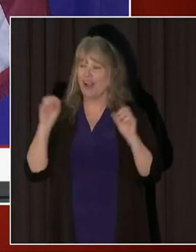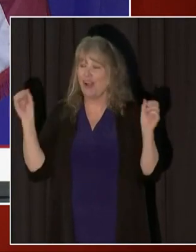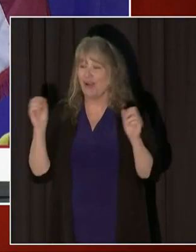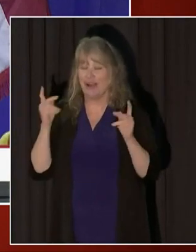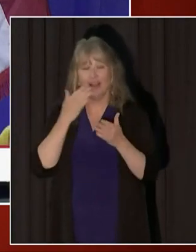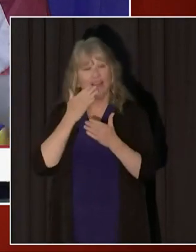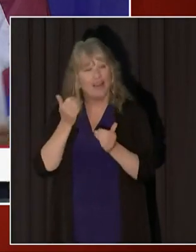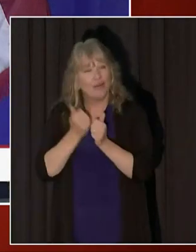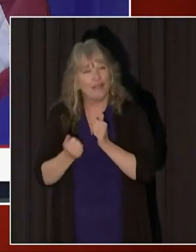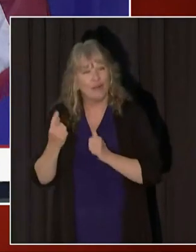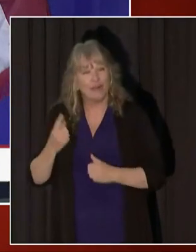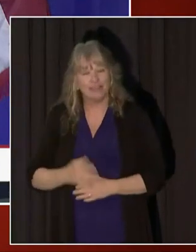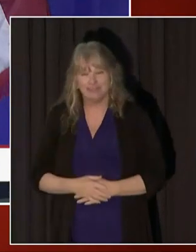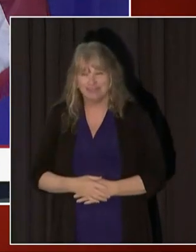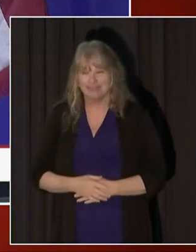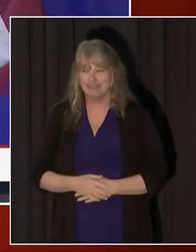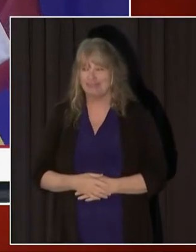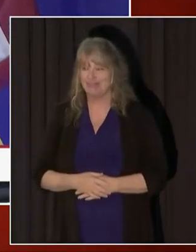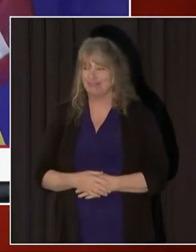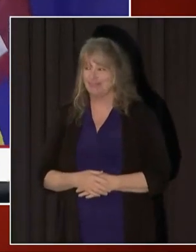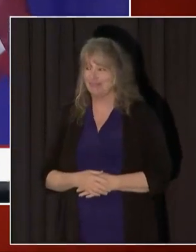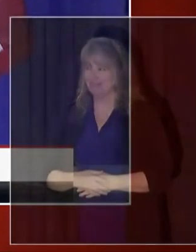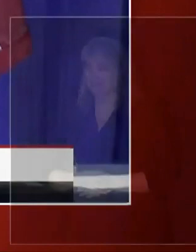Okay. Thank you, everybody.